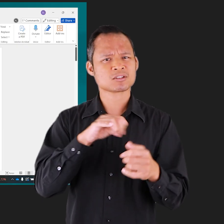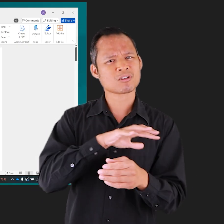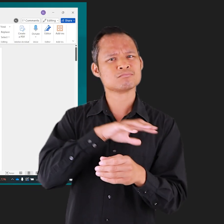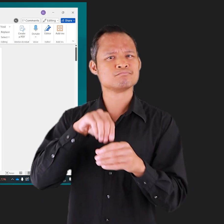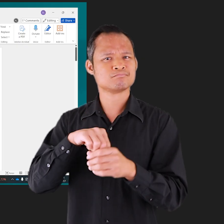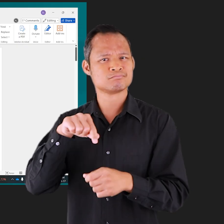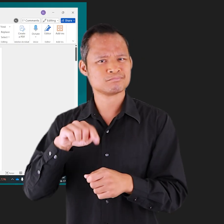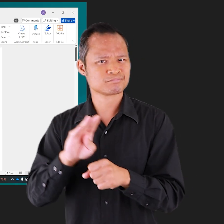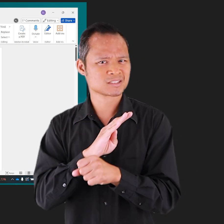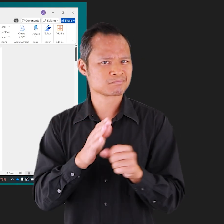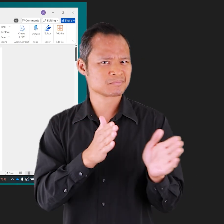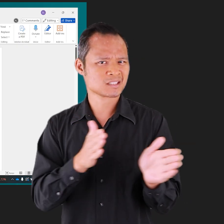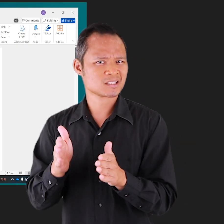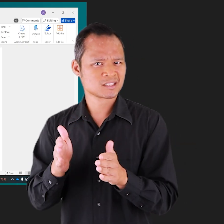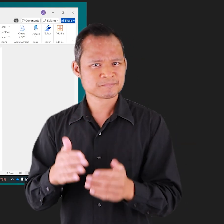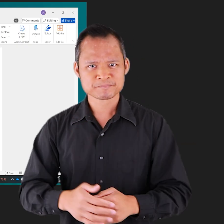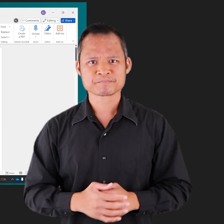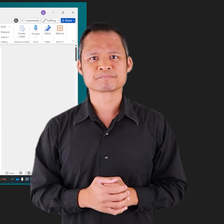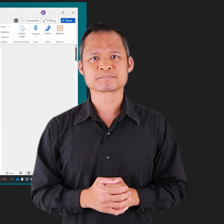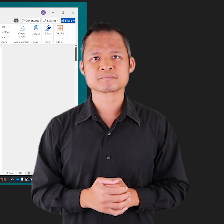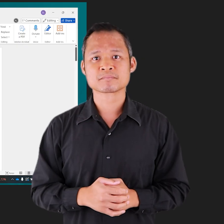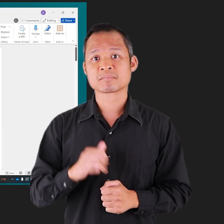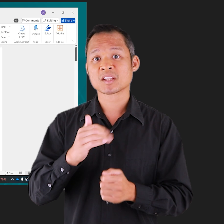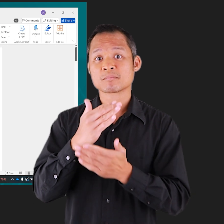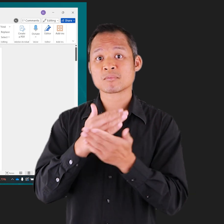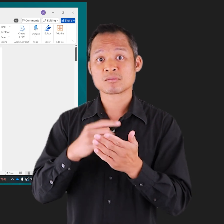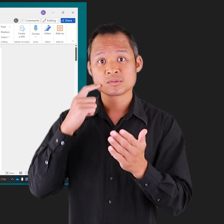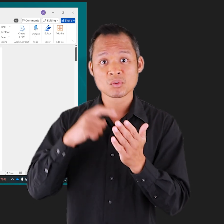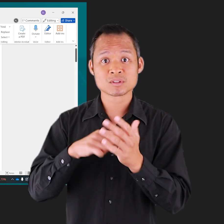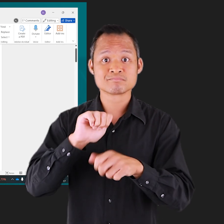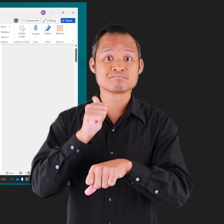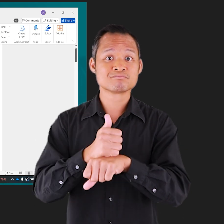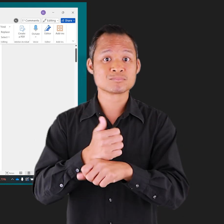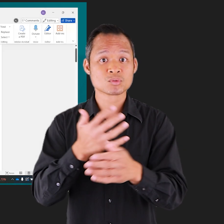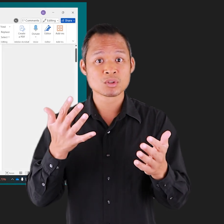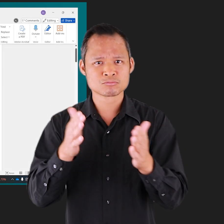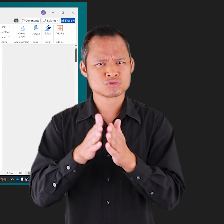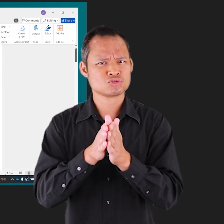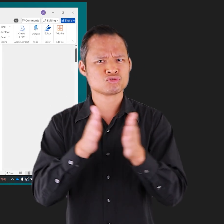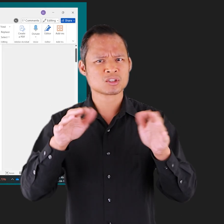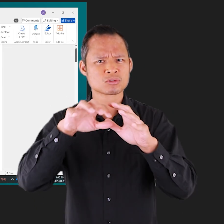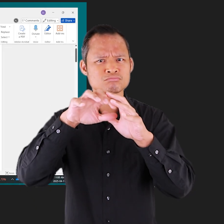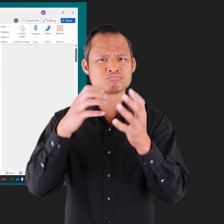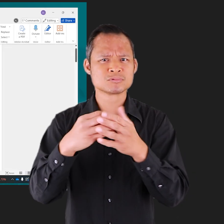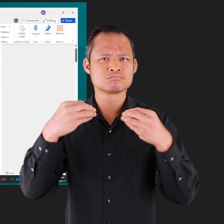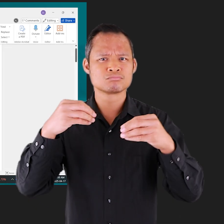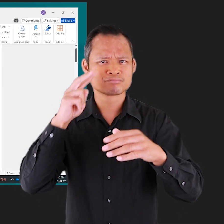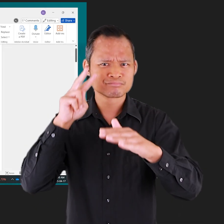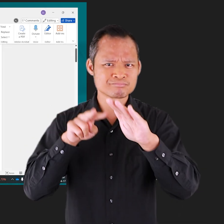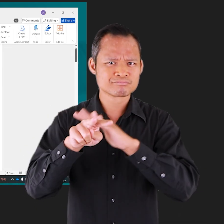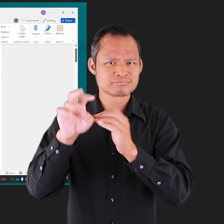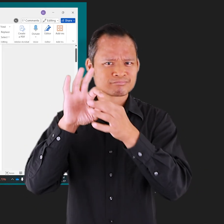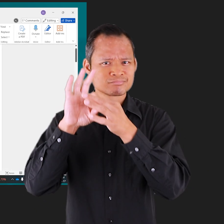plan. It's less important where you include this as long as it's part of the business plan. In part 1, you establish